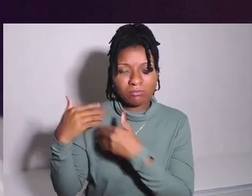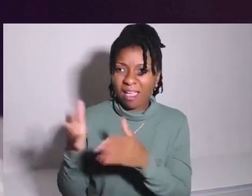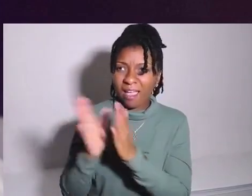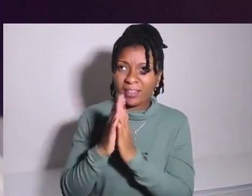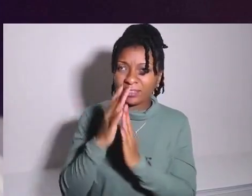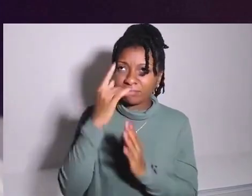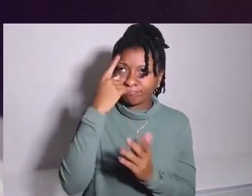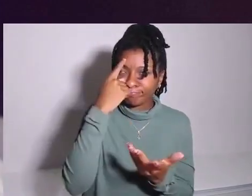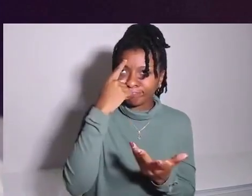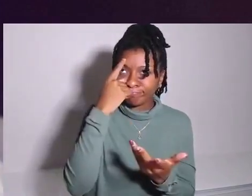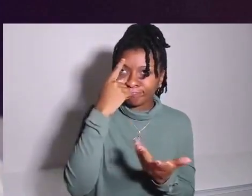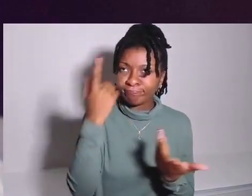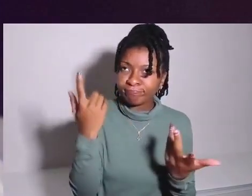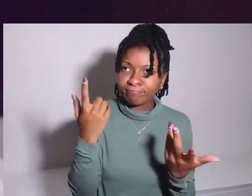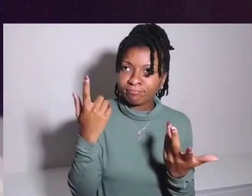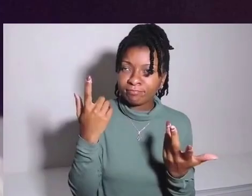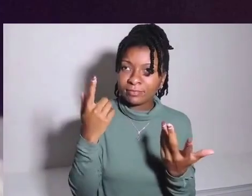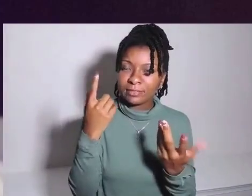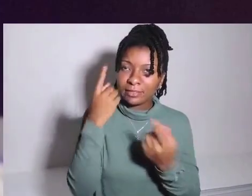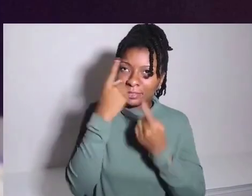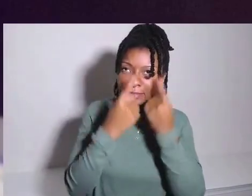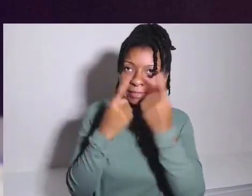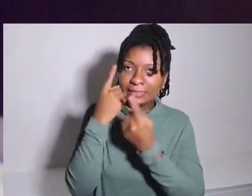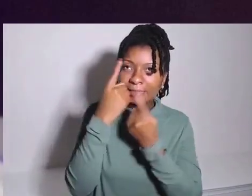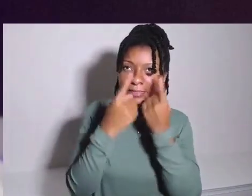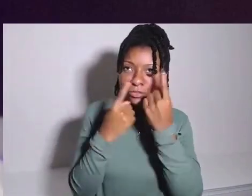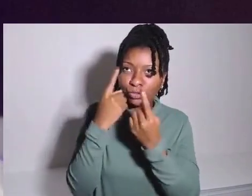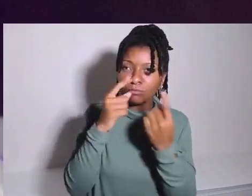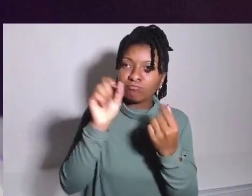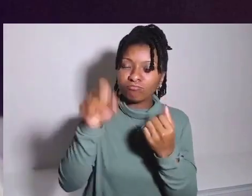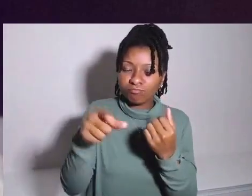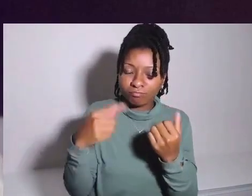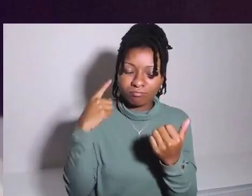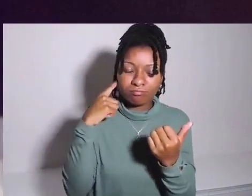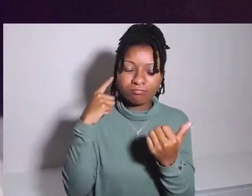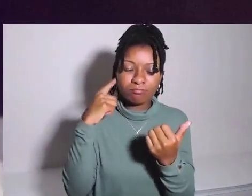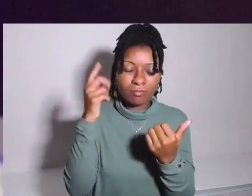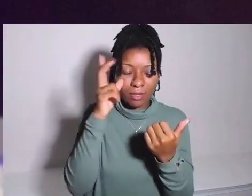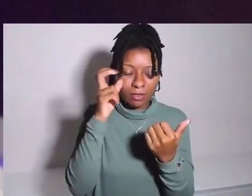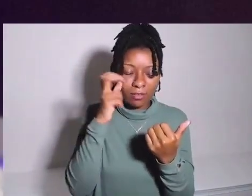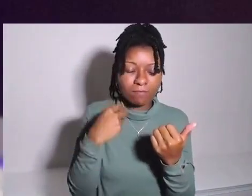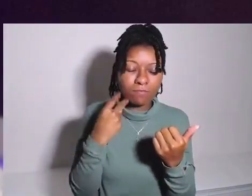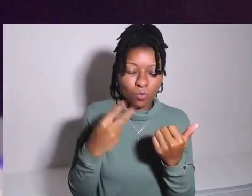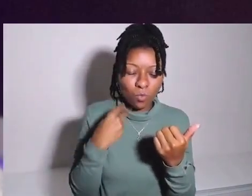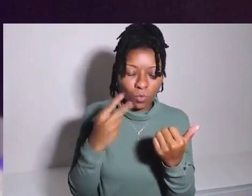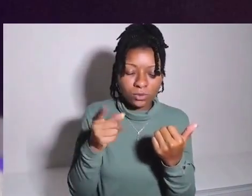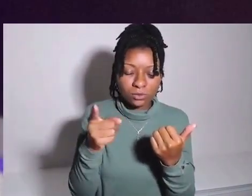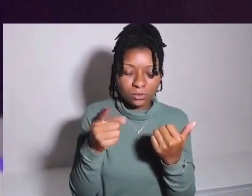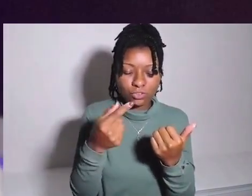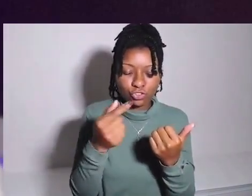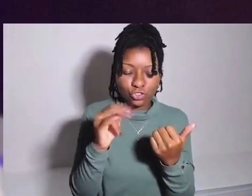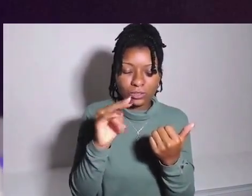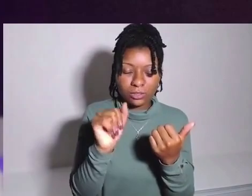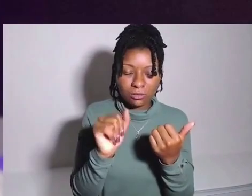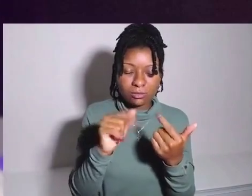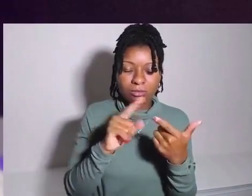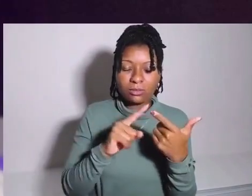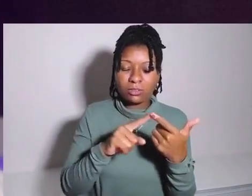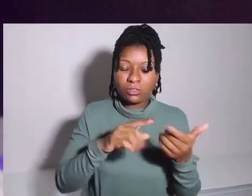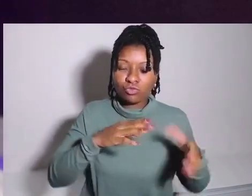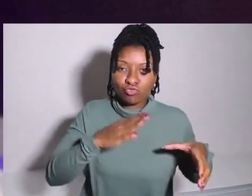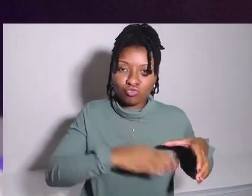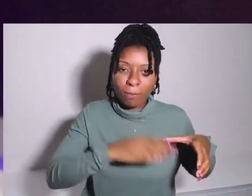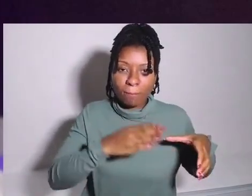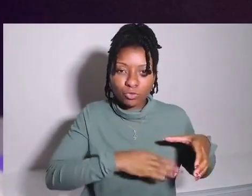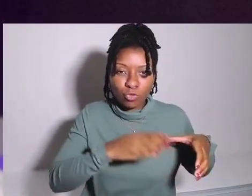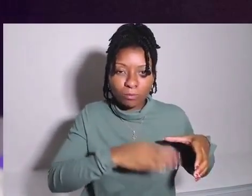all the things that you can hear in this moment. Yes, my voice. You will hear the sound of my drum and the sound